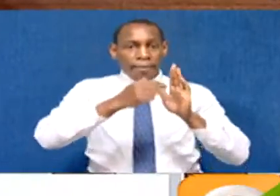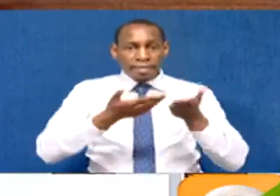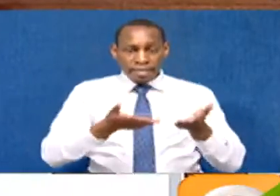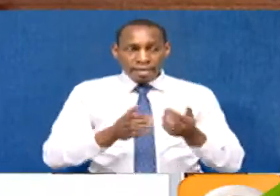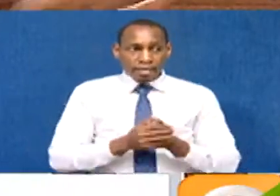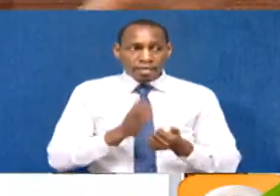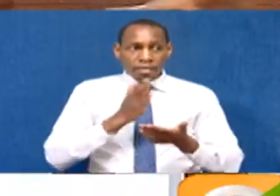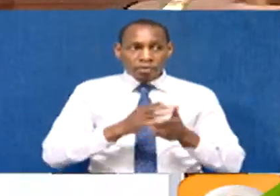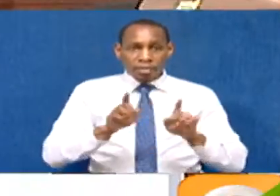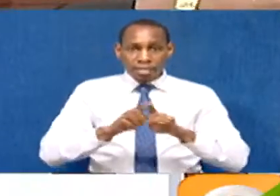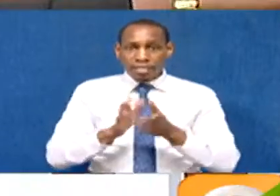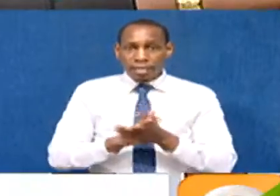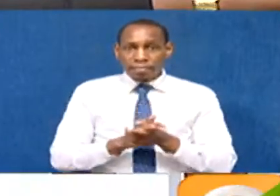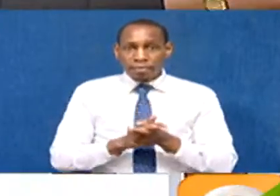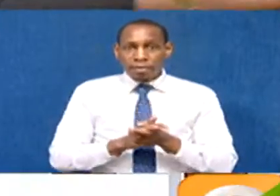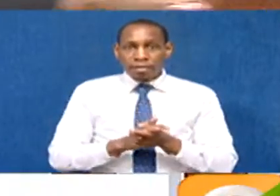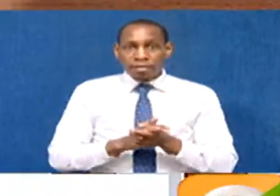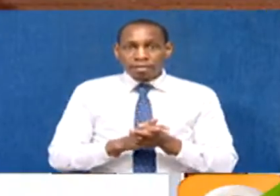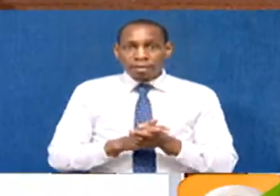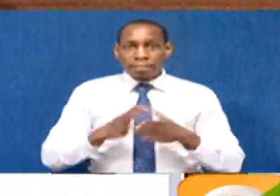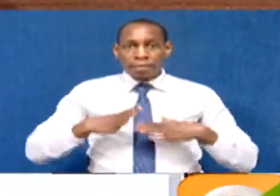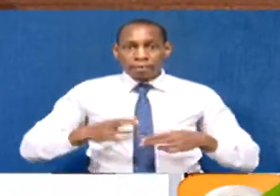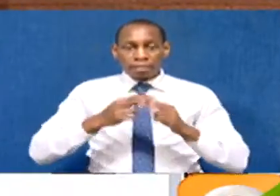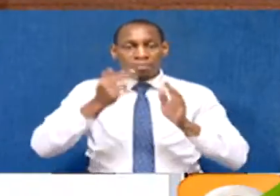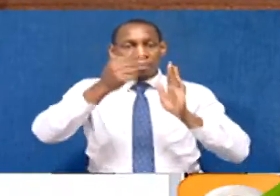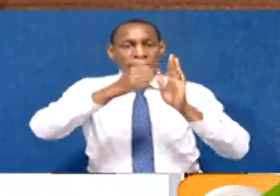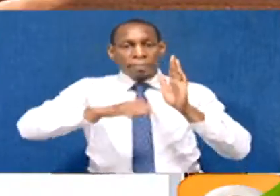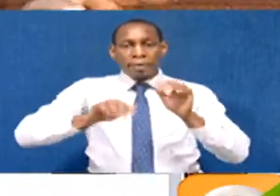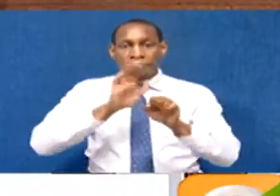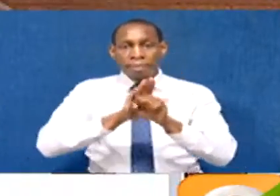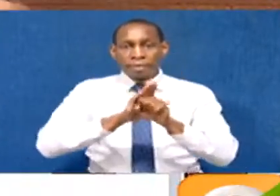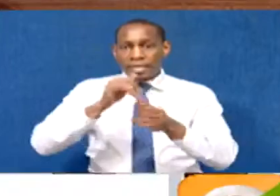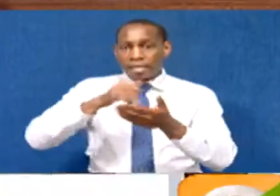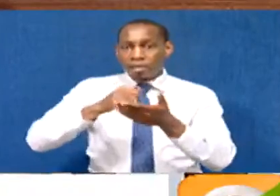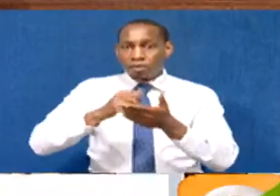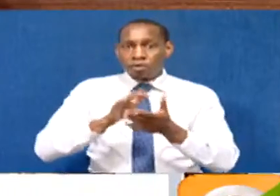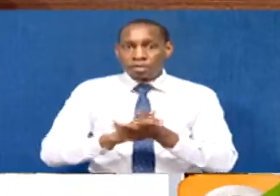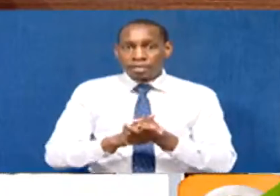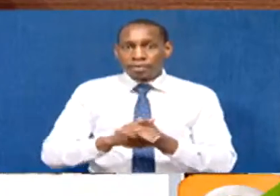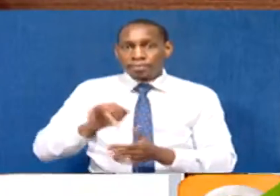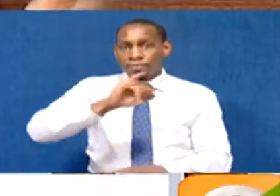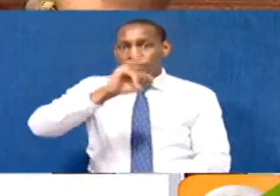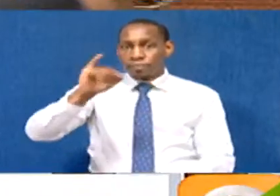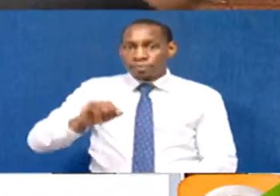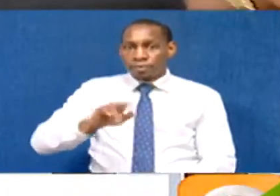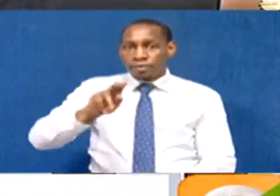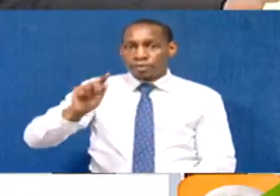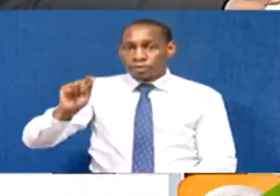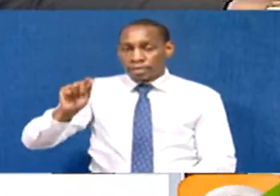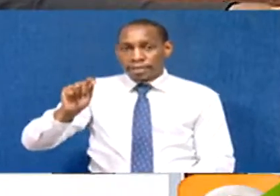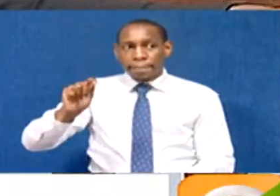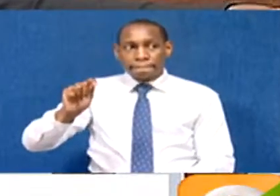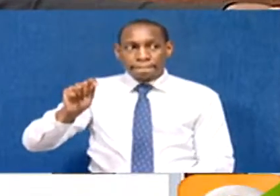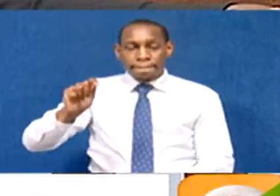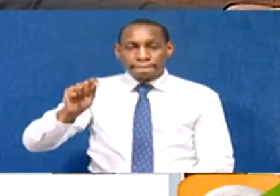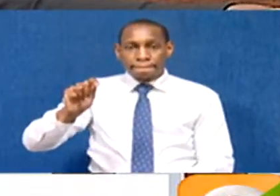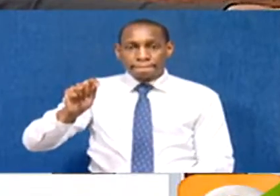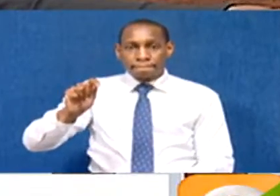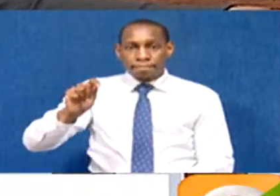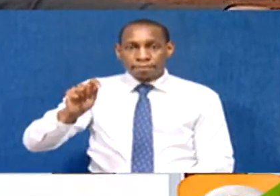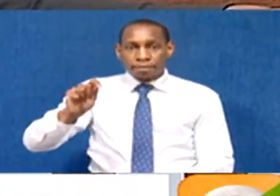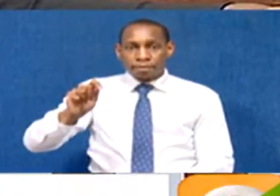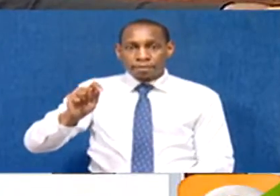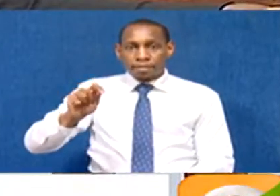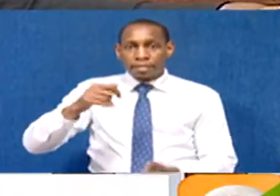And by the way, Alice today has mentioned so many people's names, including throwing in Junet's name under